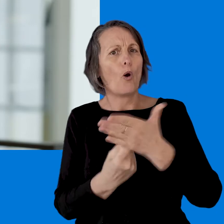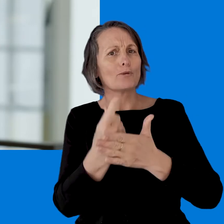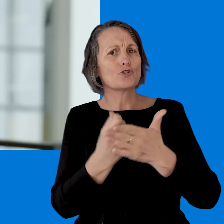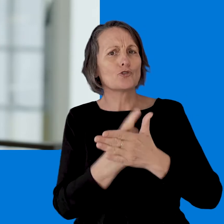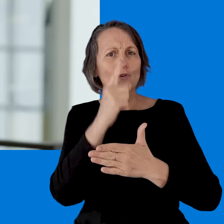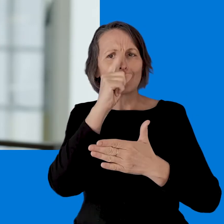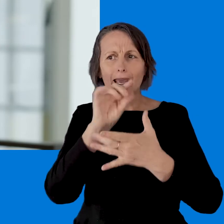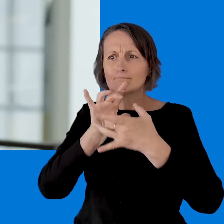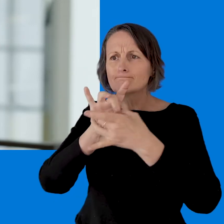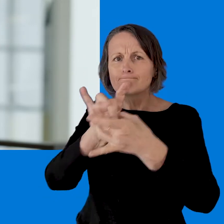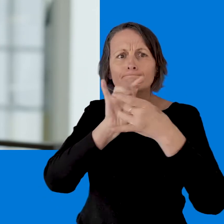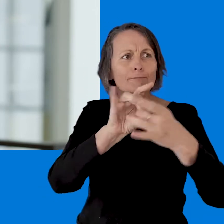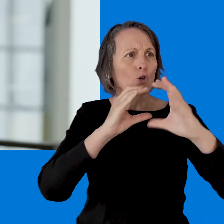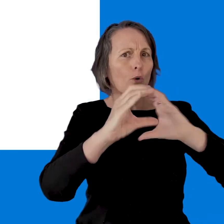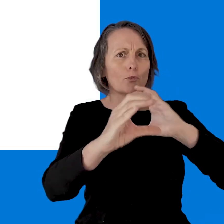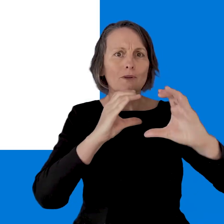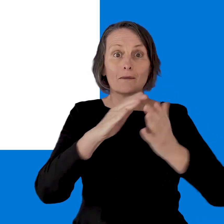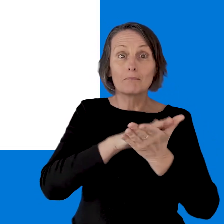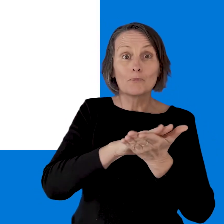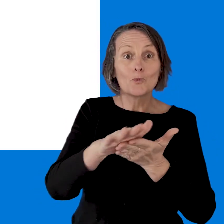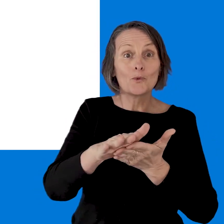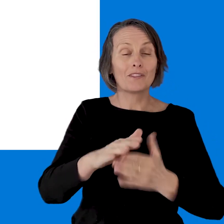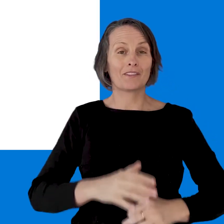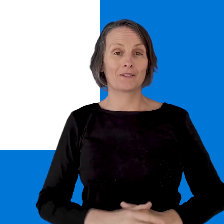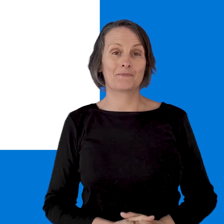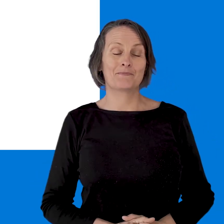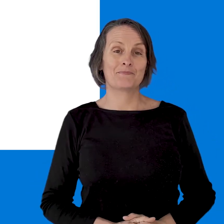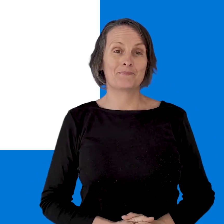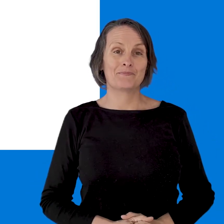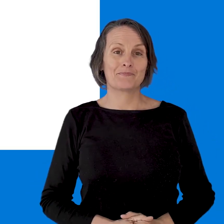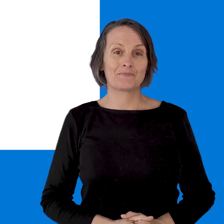opportunities to reach out to everyone.